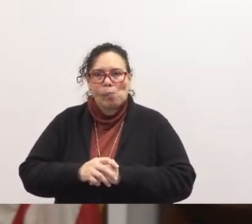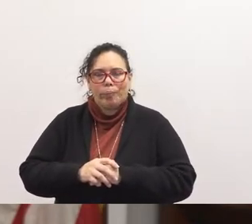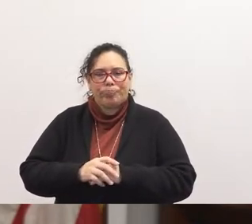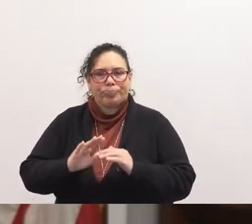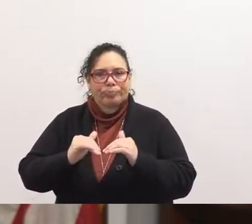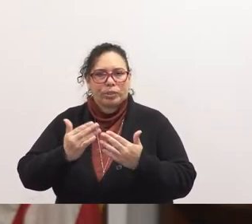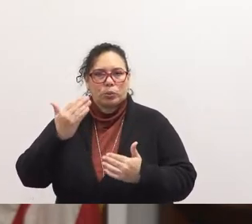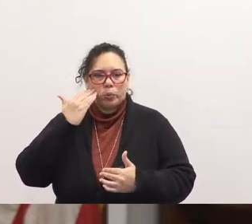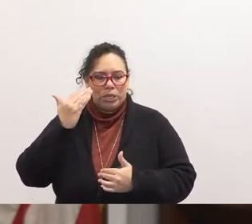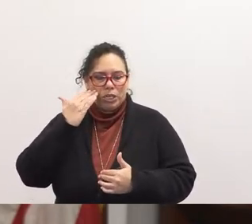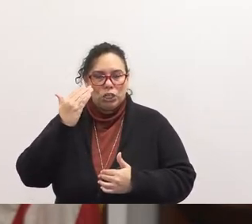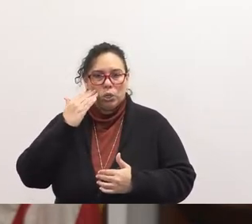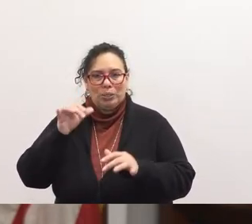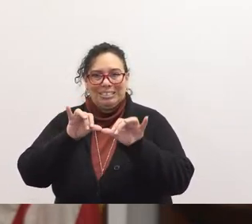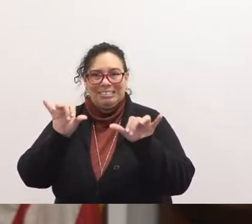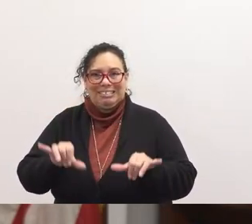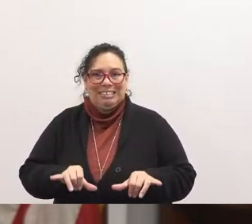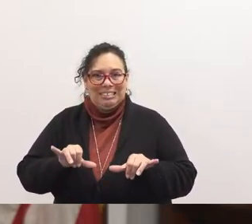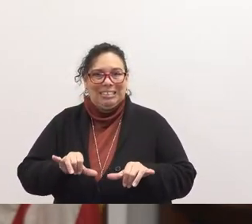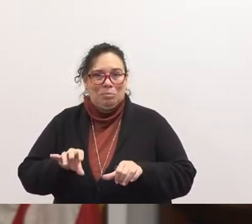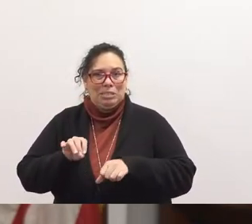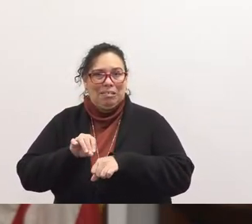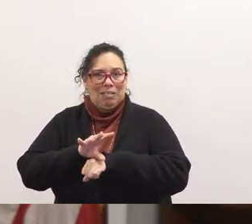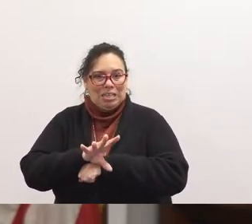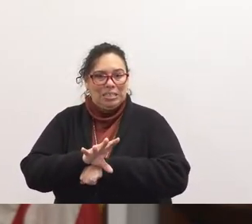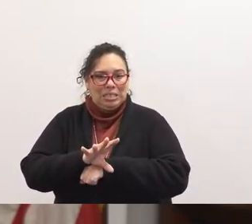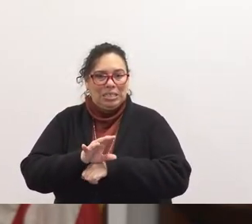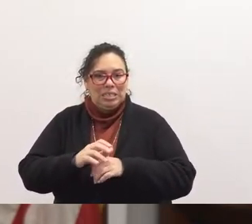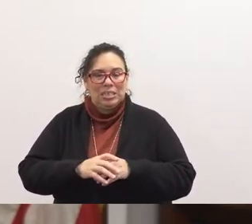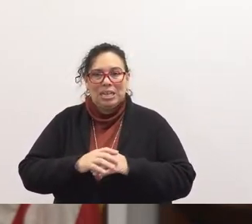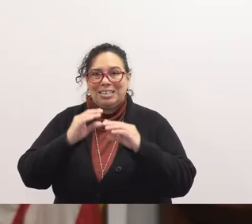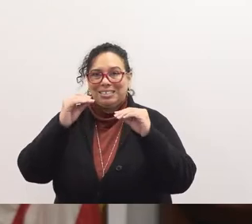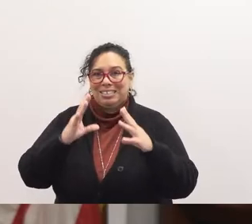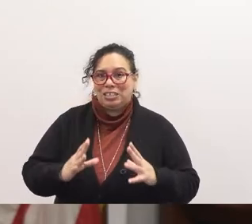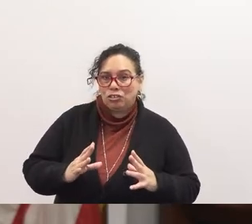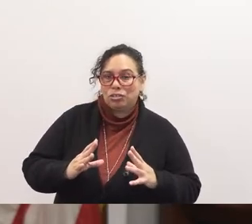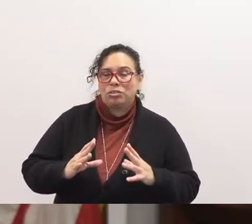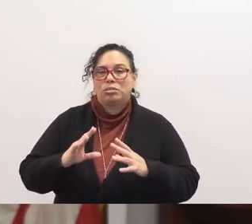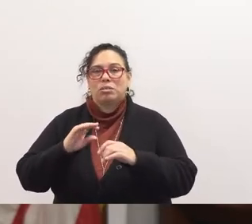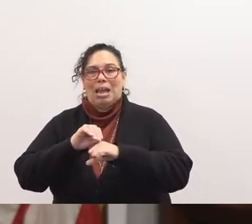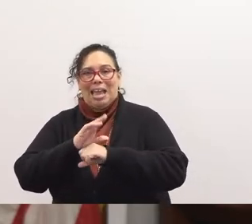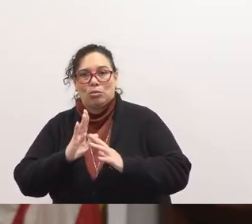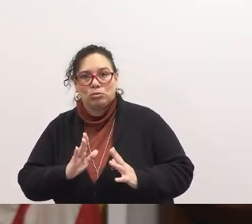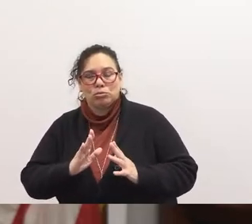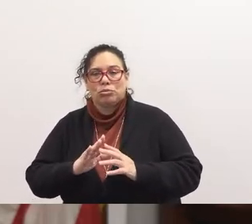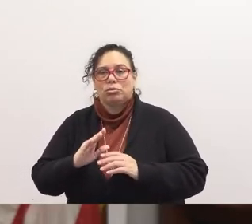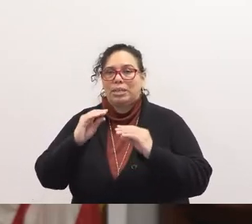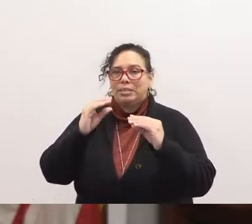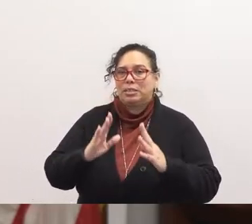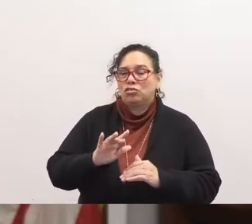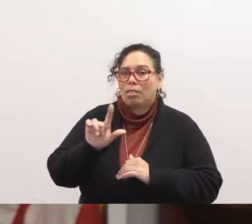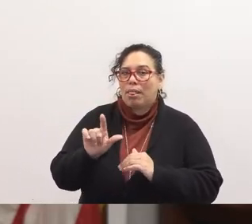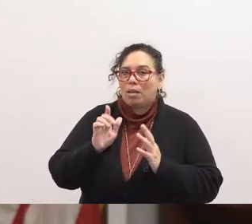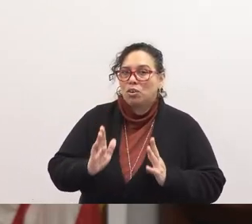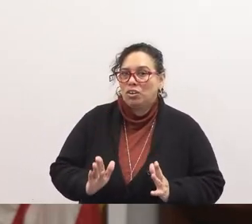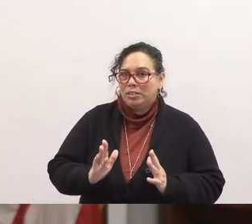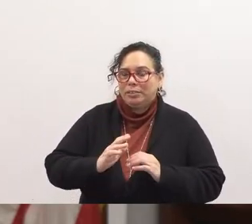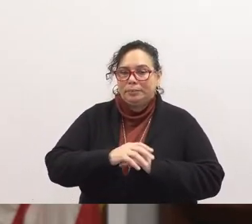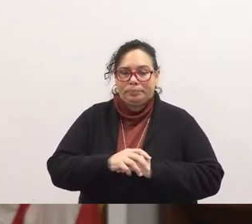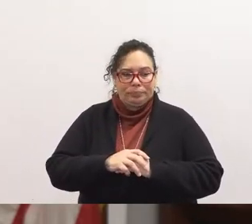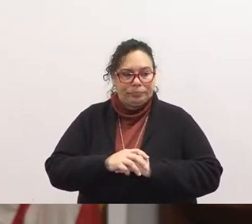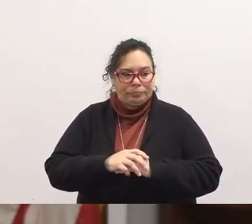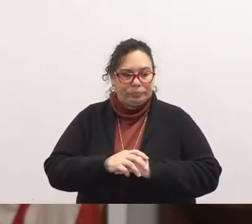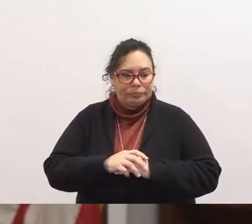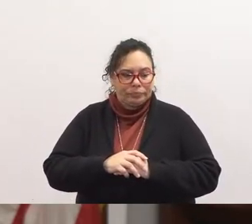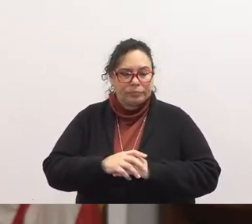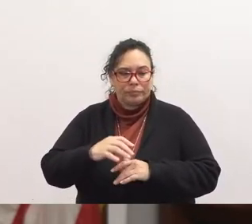know that our system is effective, I'm glad teachers and counselors and teacher librarians highlighted this today, is if